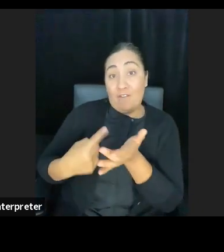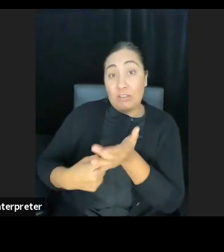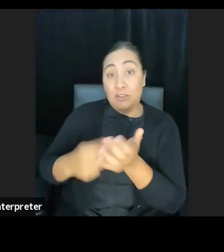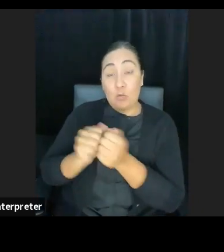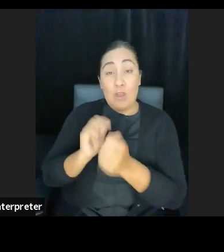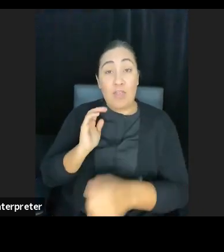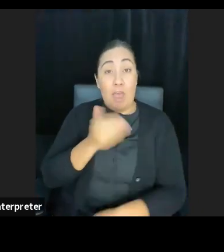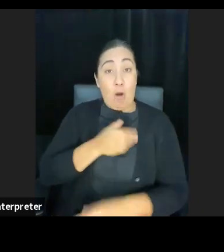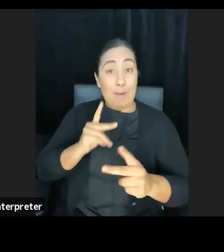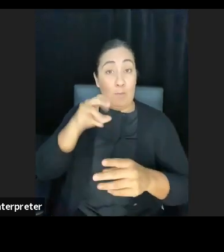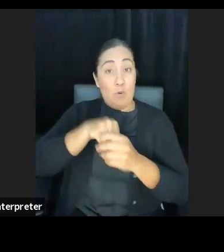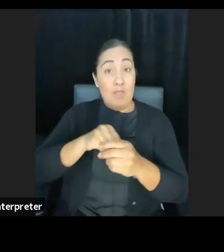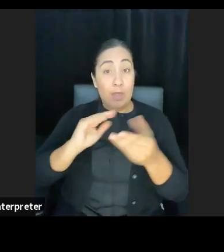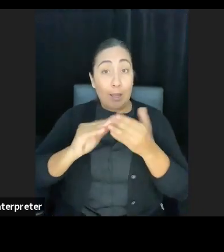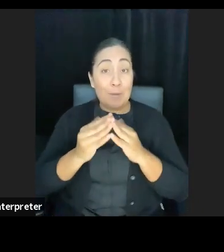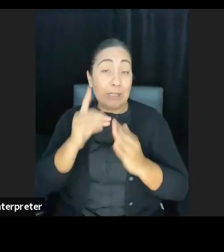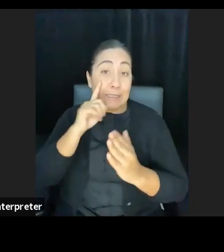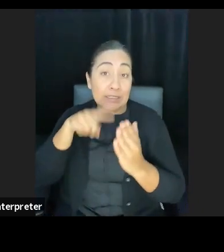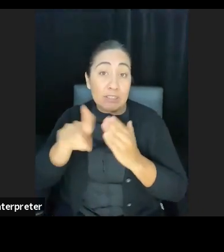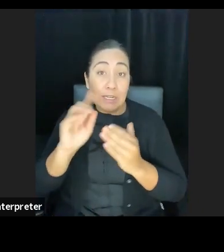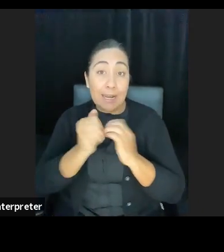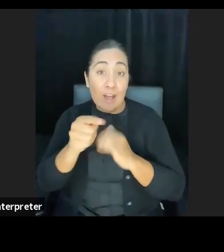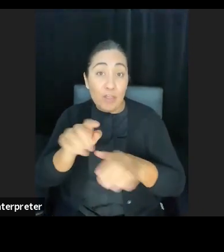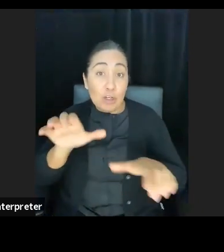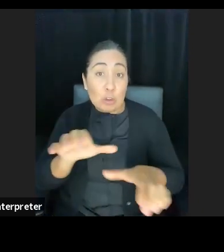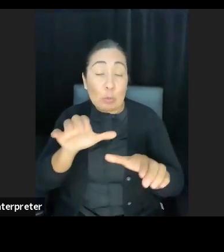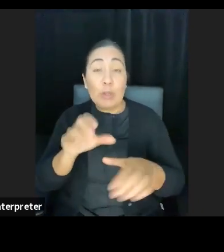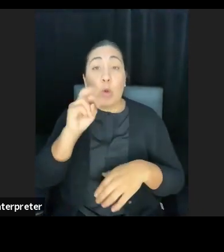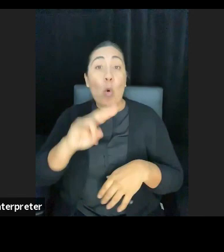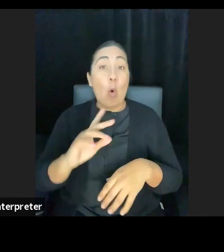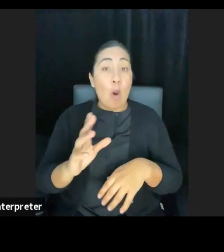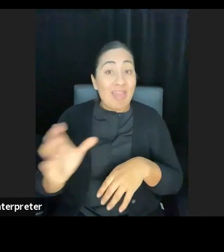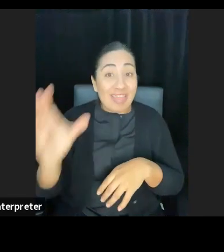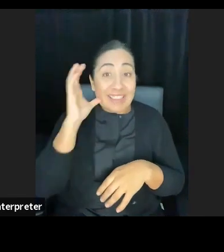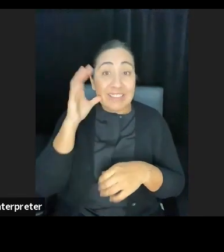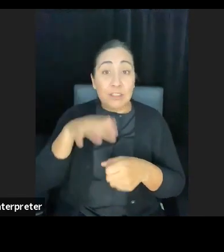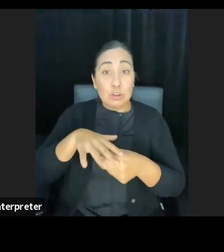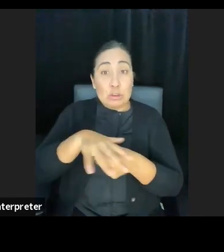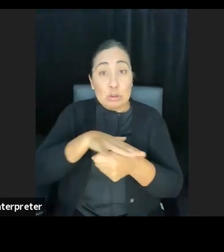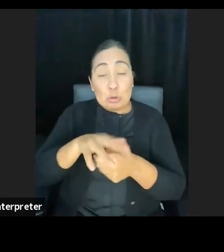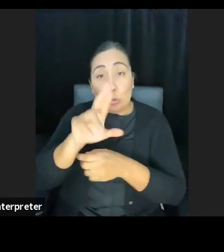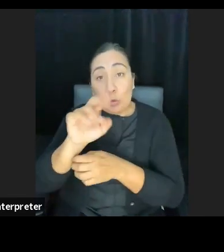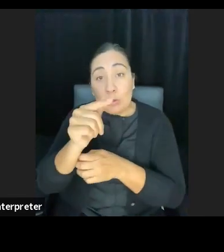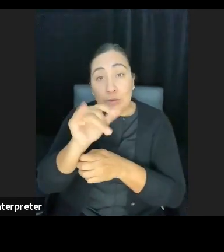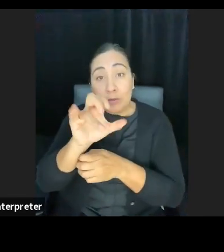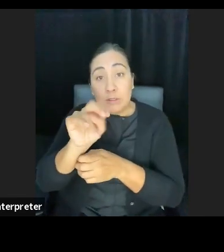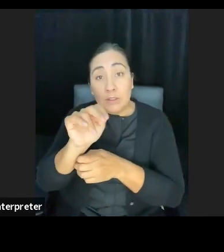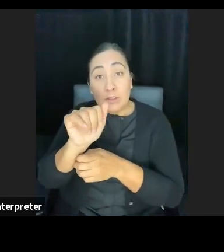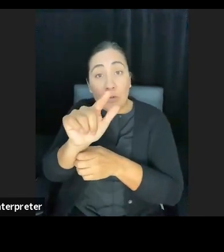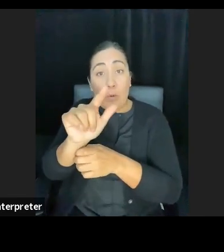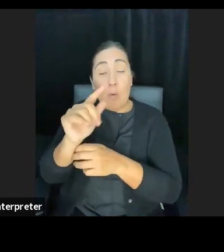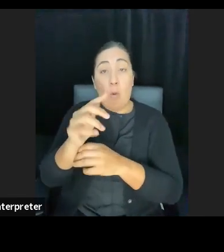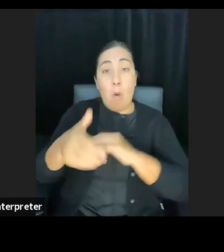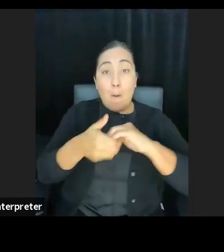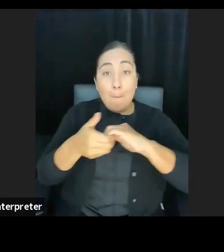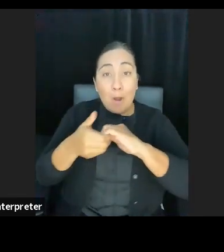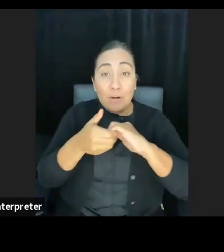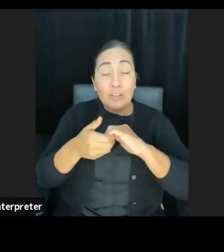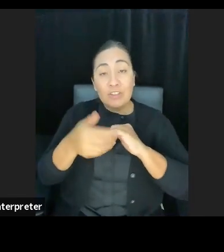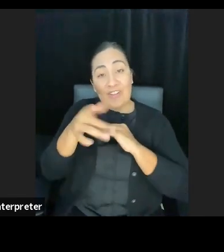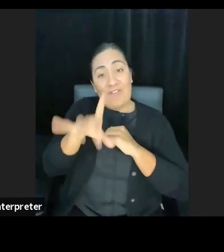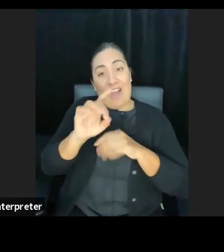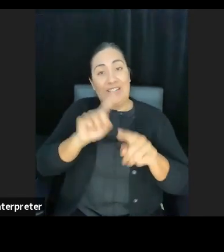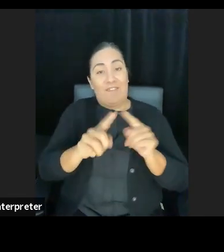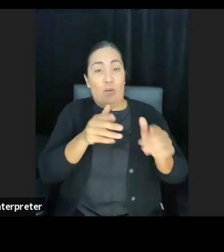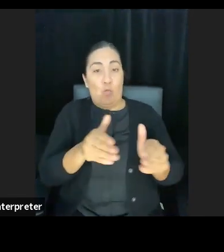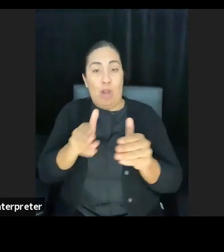see how they're doing, or listening to what our regional partners are doing and finding ways for our organization to support or connect